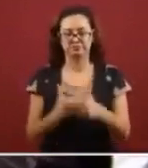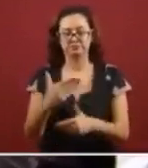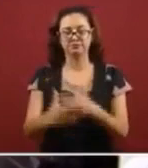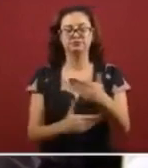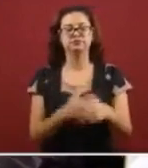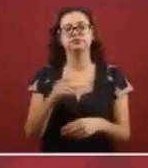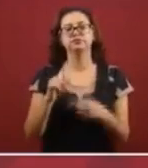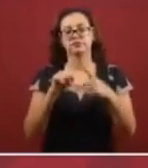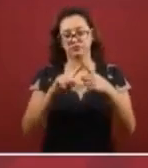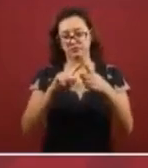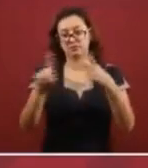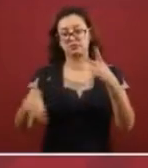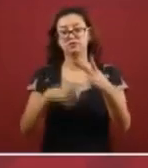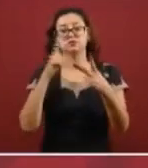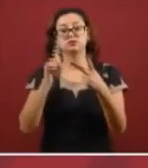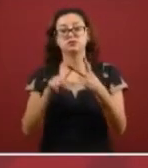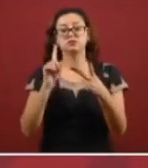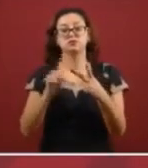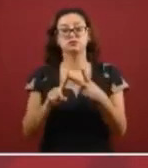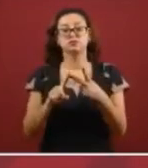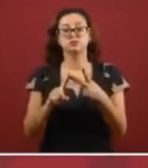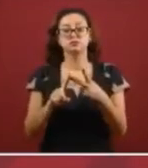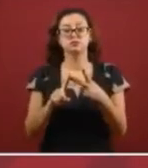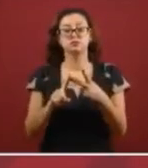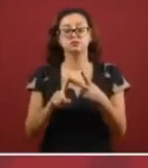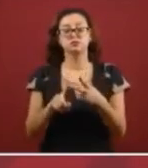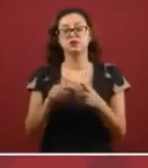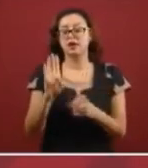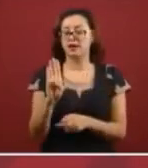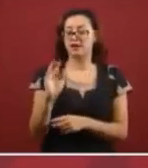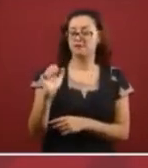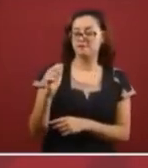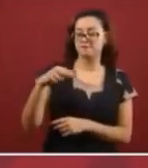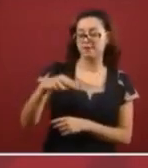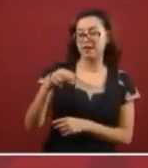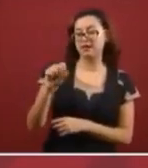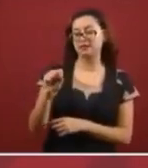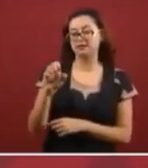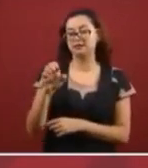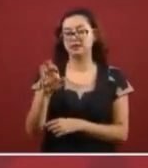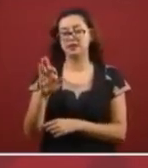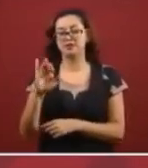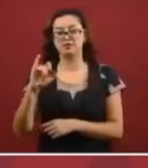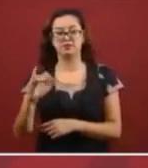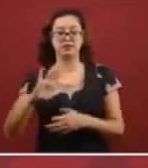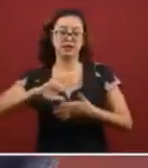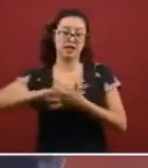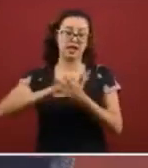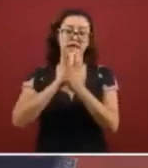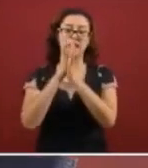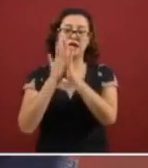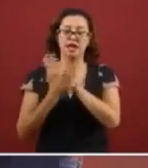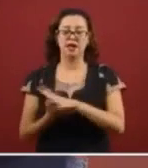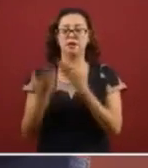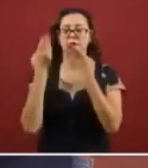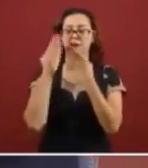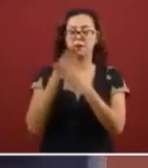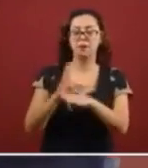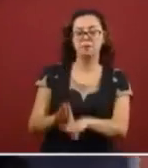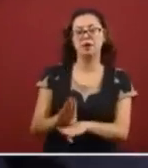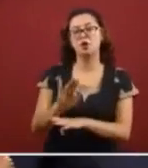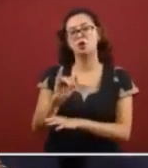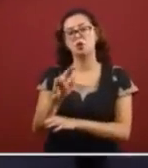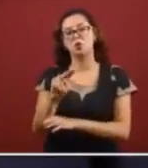thing is that we're doing es que Bansefin, is that Bansefin se convierte ya en Banco will now be ya